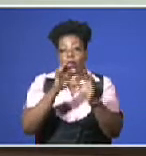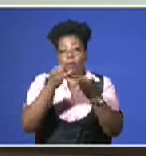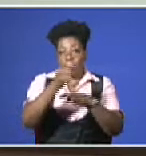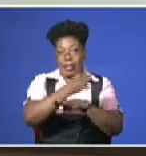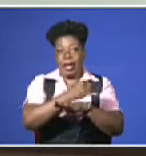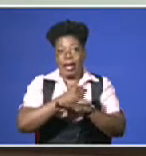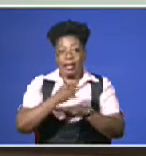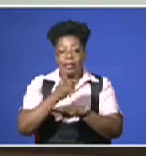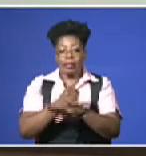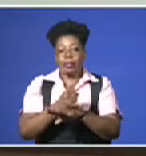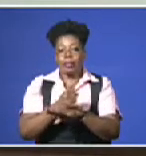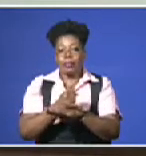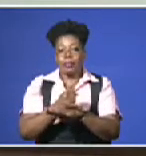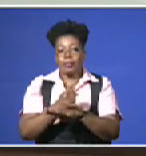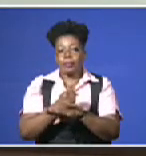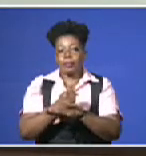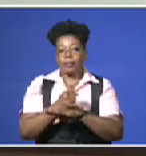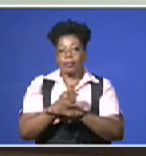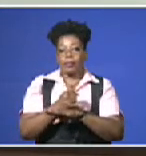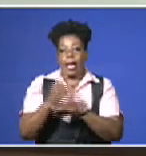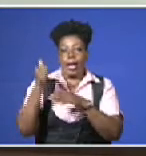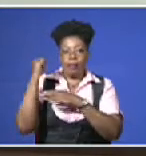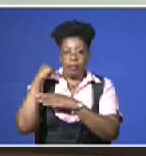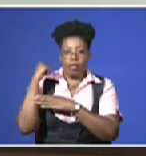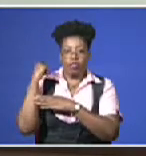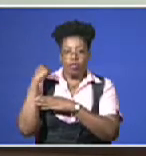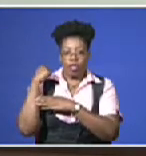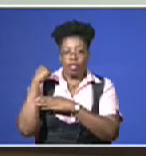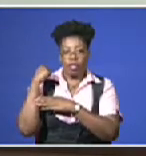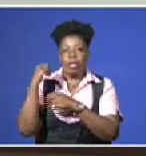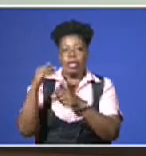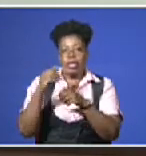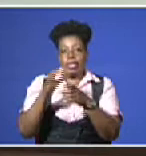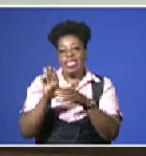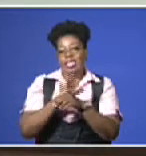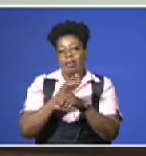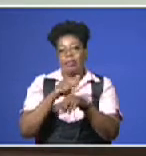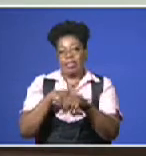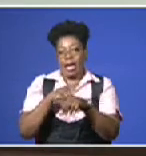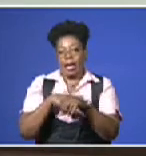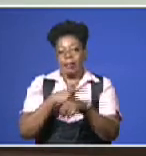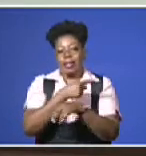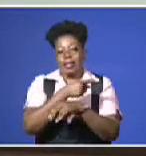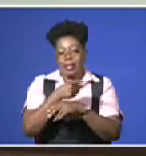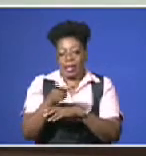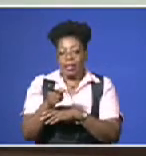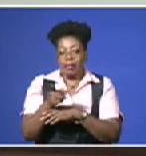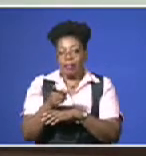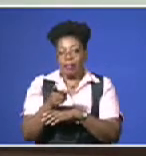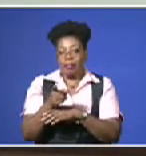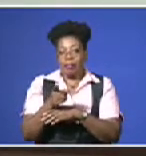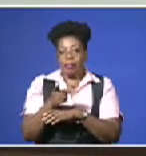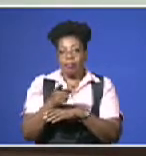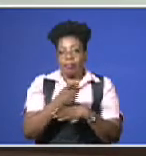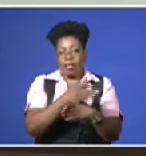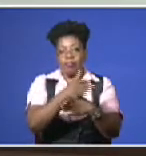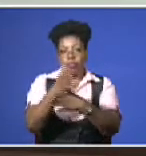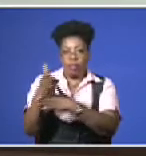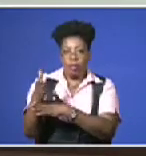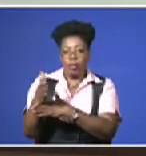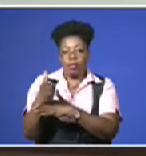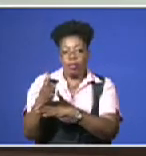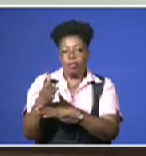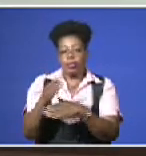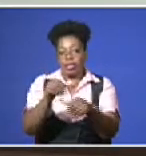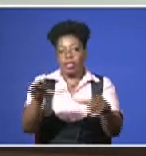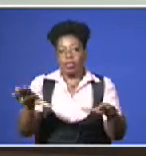Islands and the Family Island administrators in sufficient enough time that they could have, you know, gotten it out to their constituents as